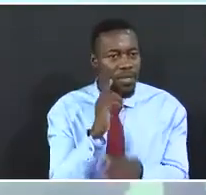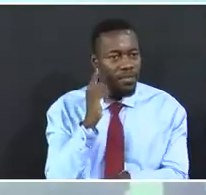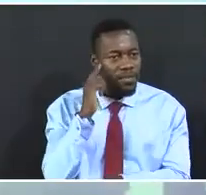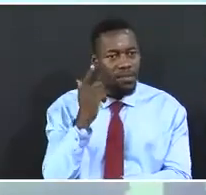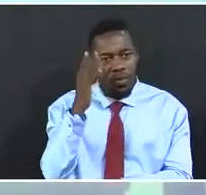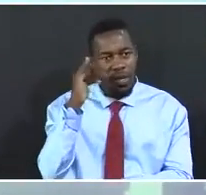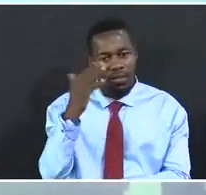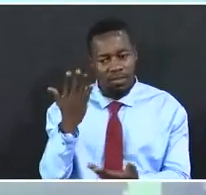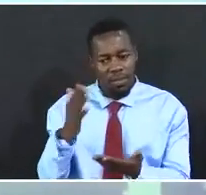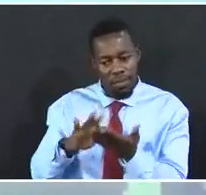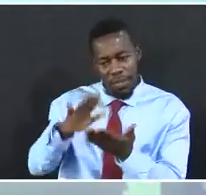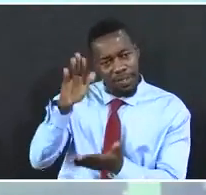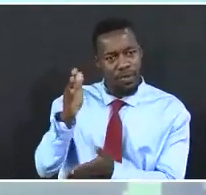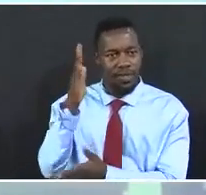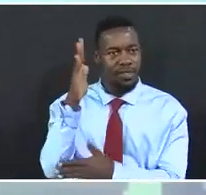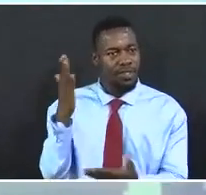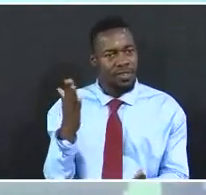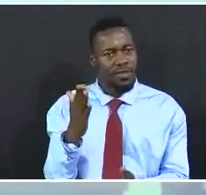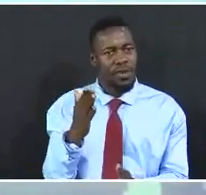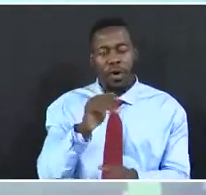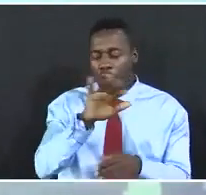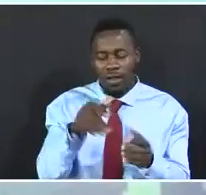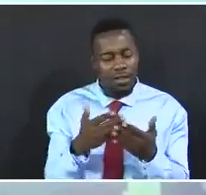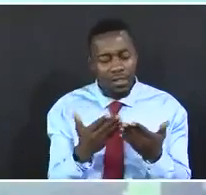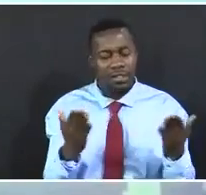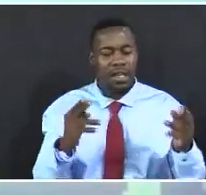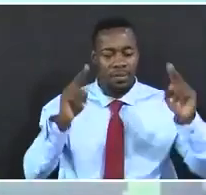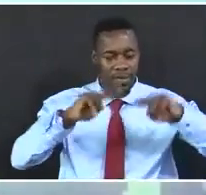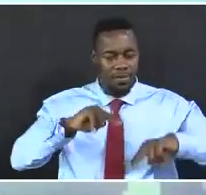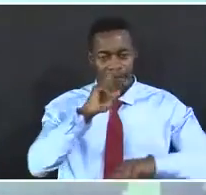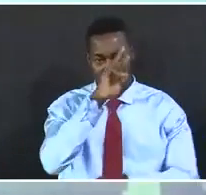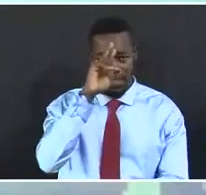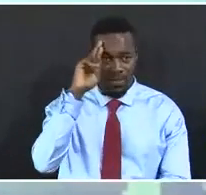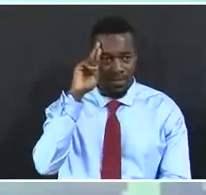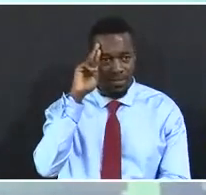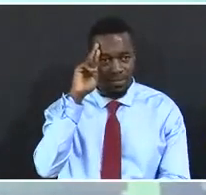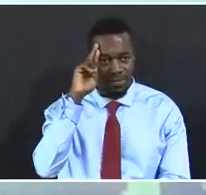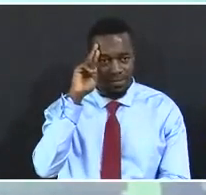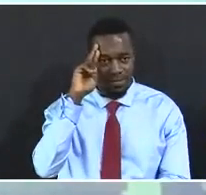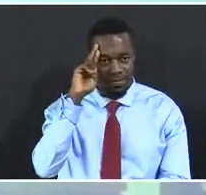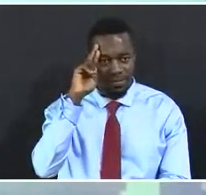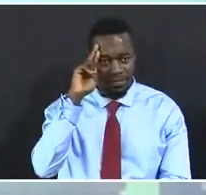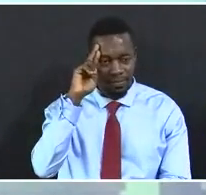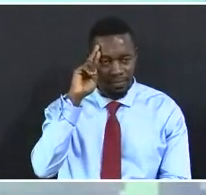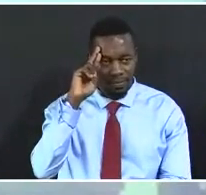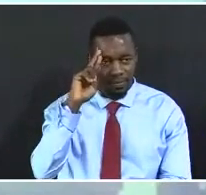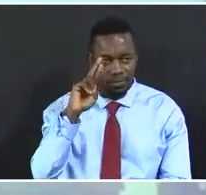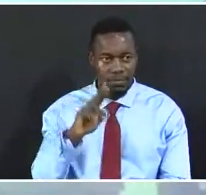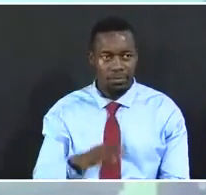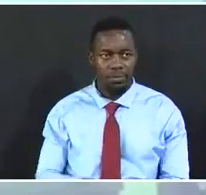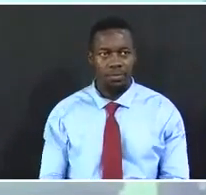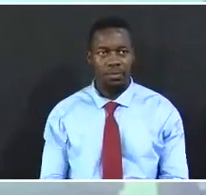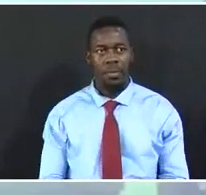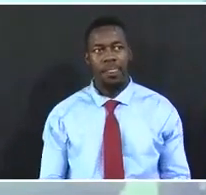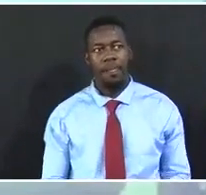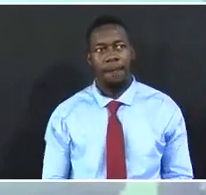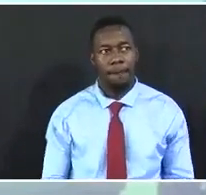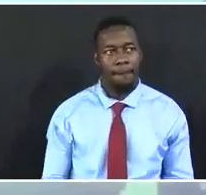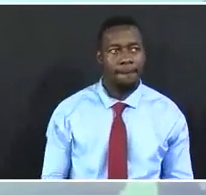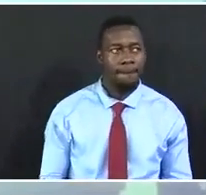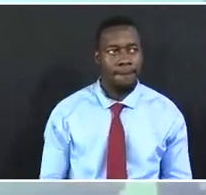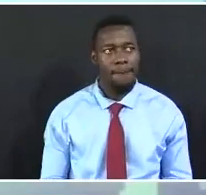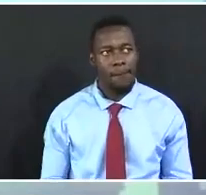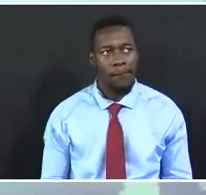can actually negatively influence the way we behave and do things. They